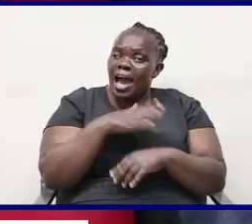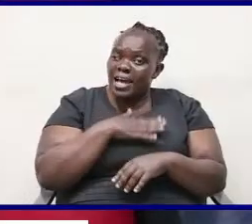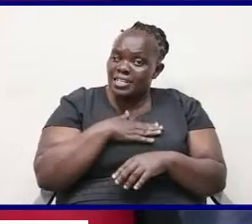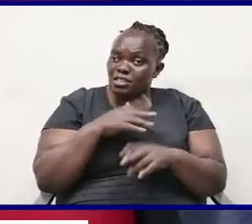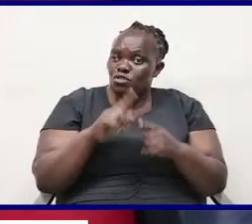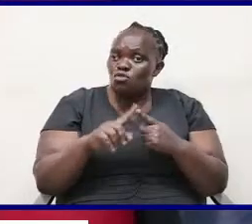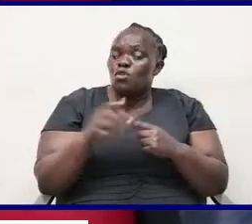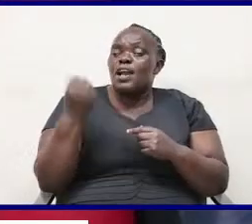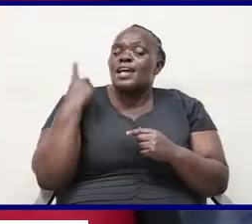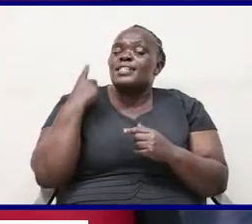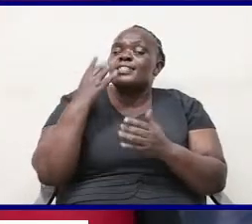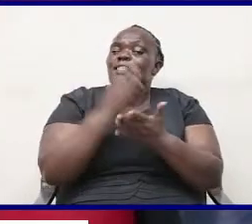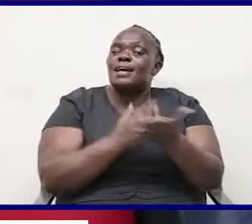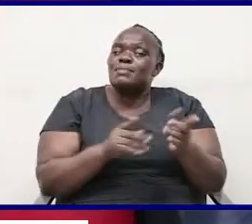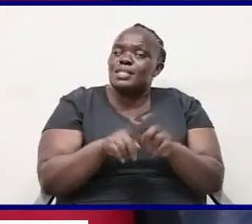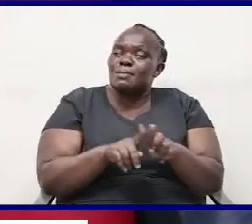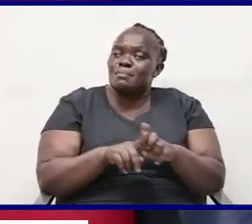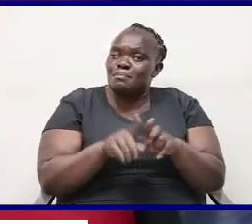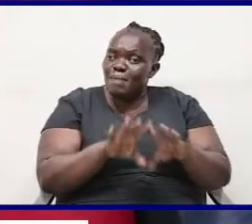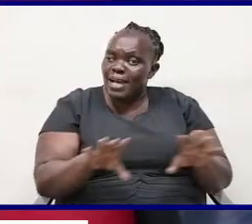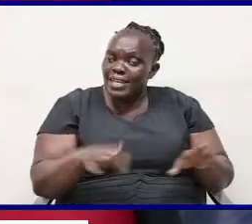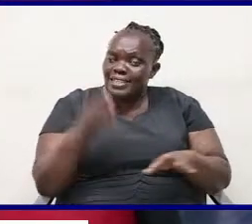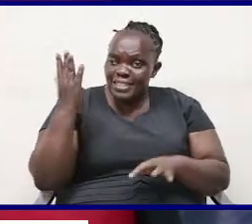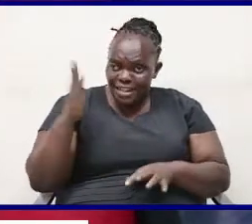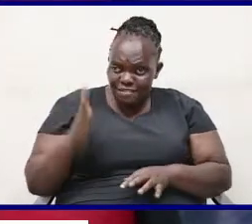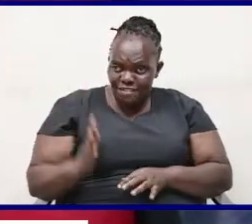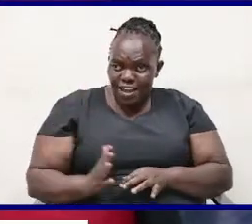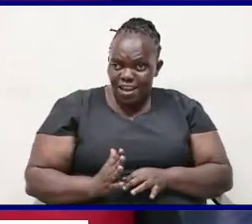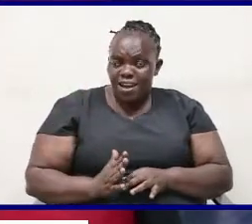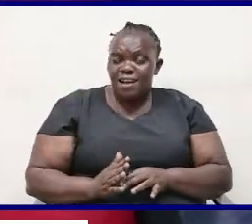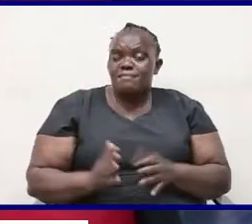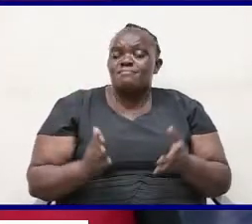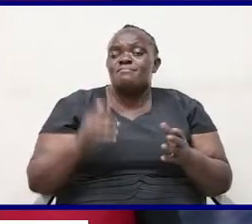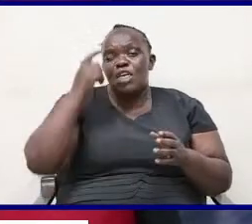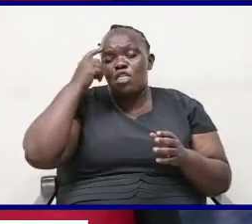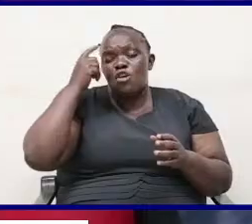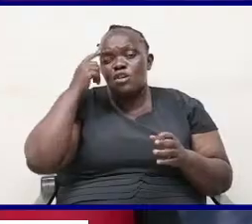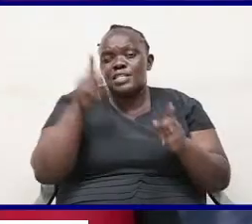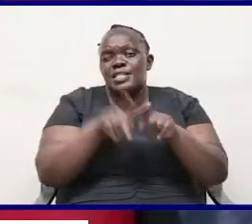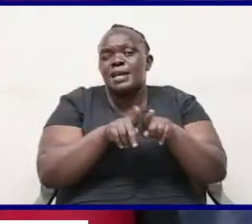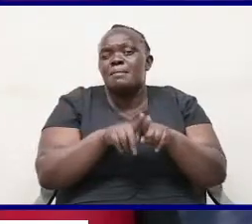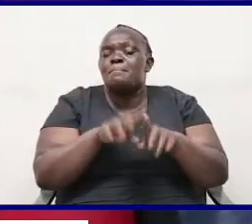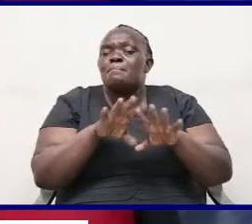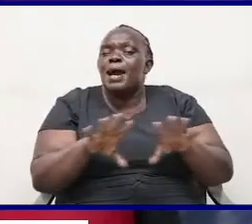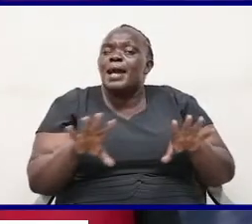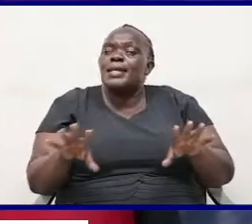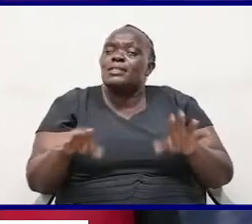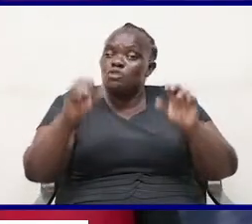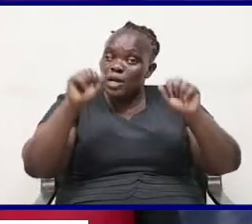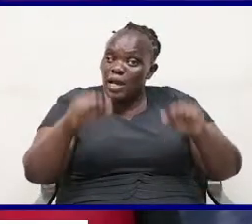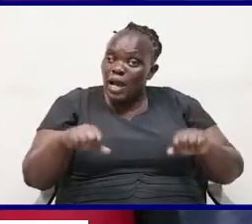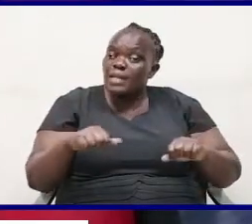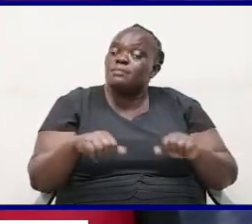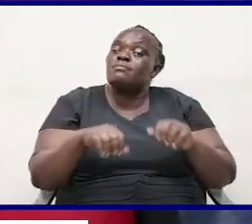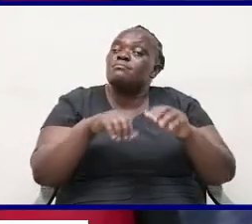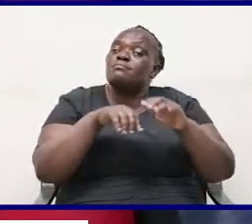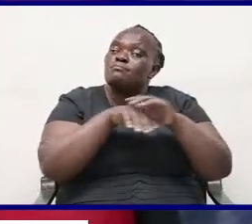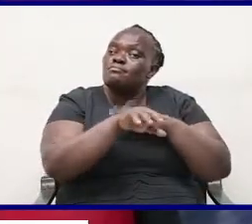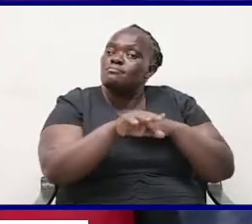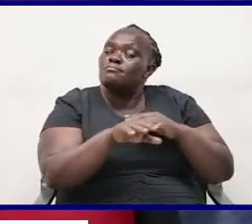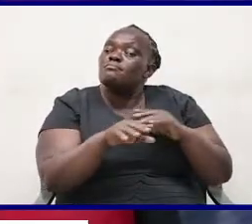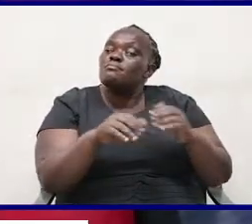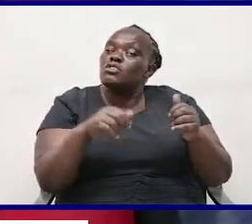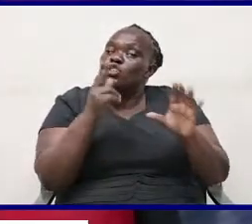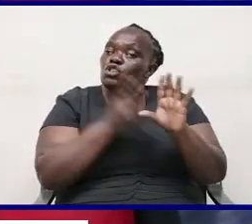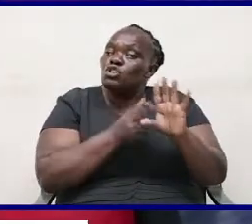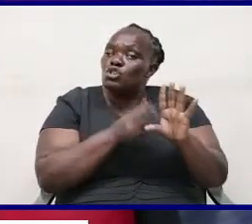understand some nascent markets that have never been thought of as markets, and realizing that we can actually penetrate those markets.